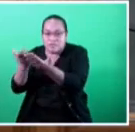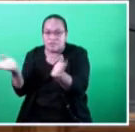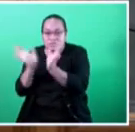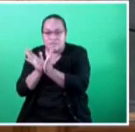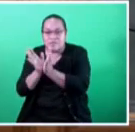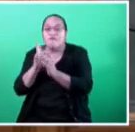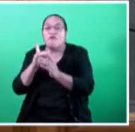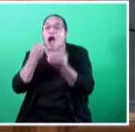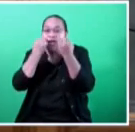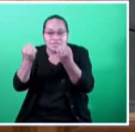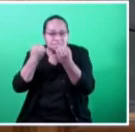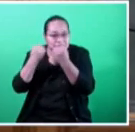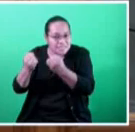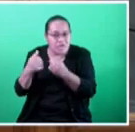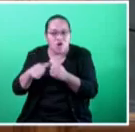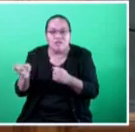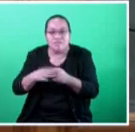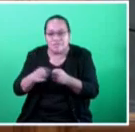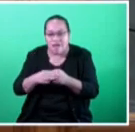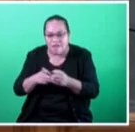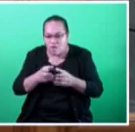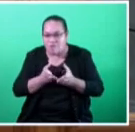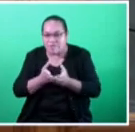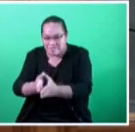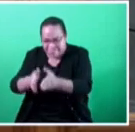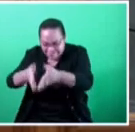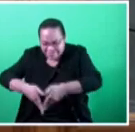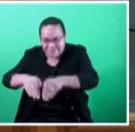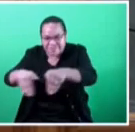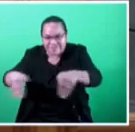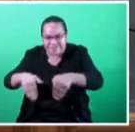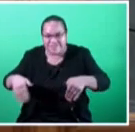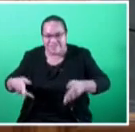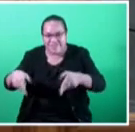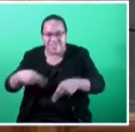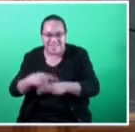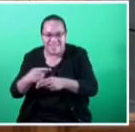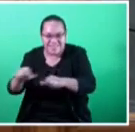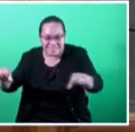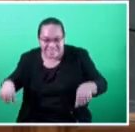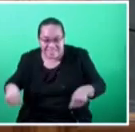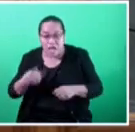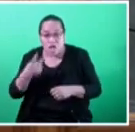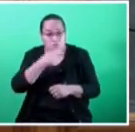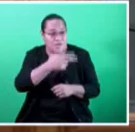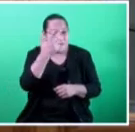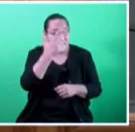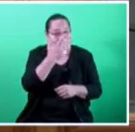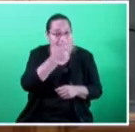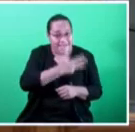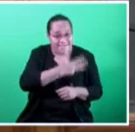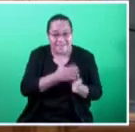drainage for sugarcane farms and maintenance of irrigation system and drainage scheme. Honourable Speaker, during 2018-2019